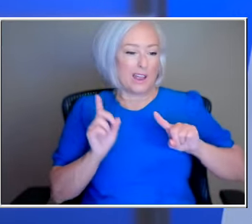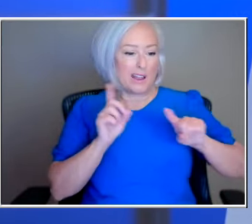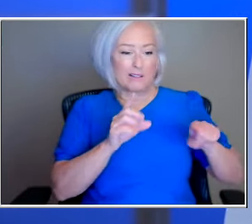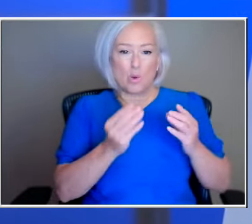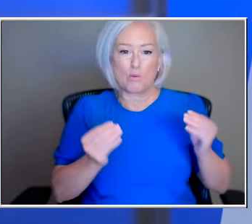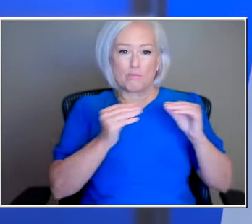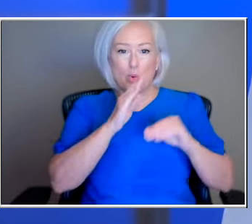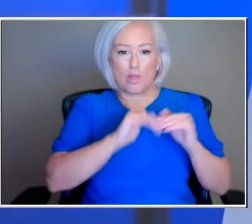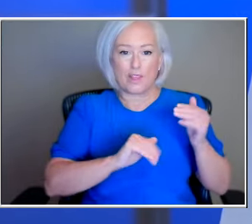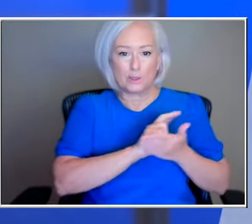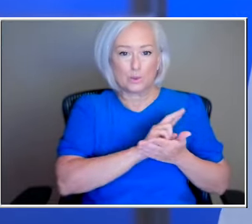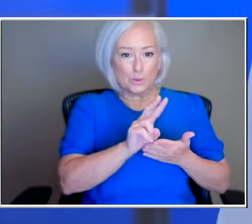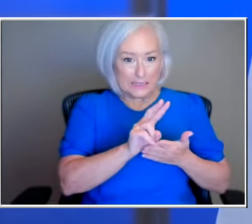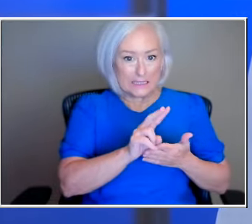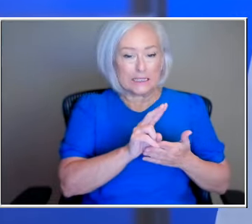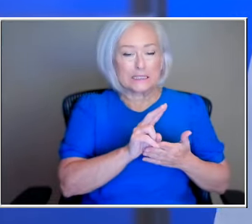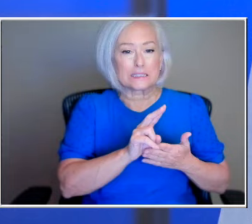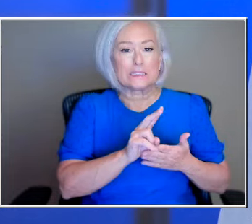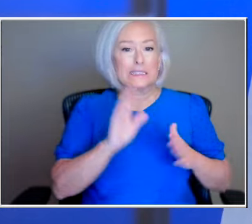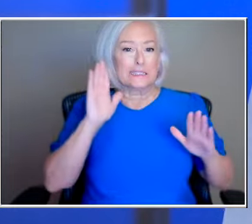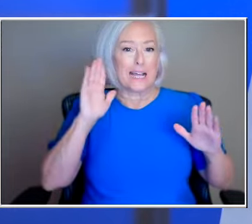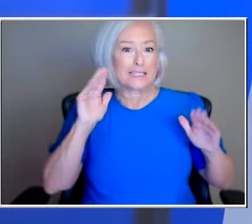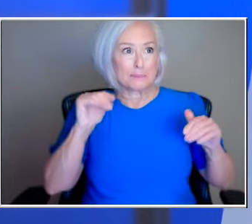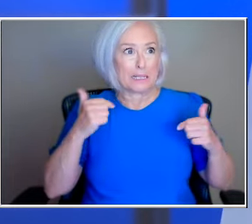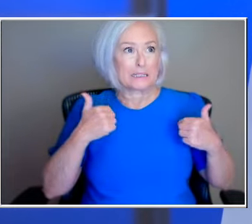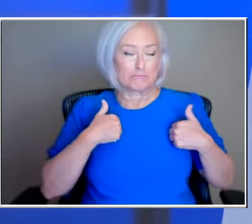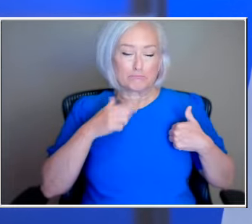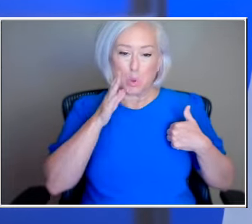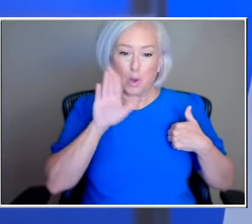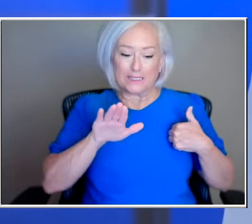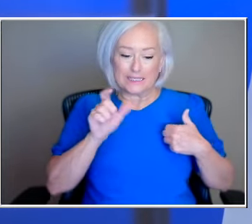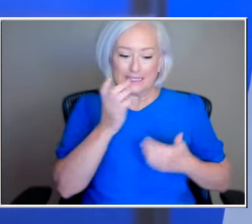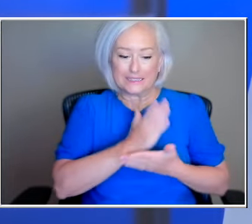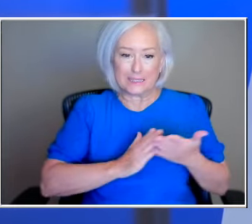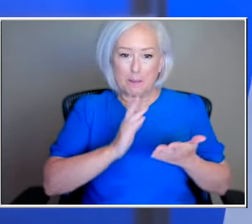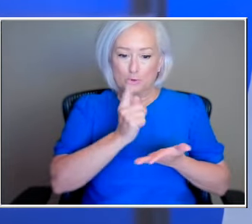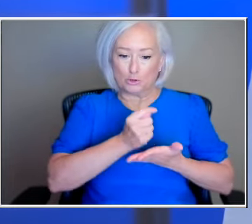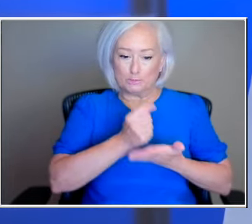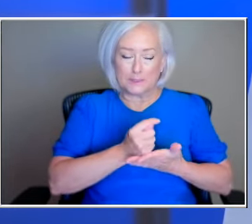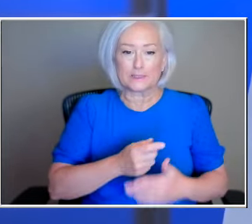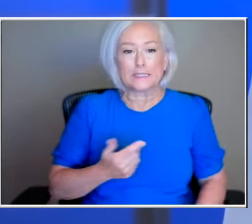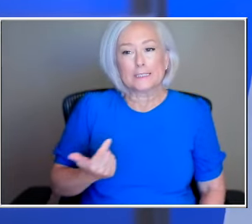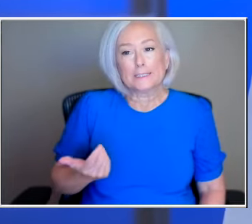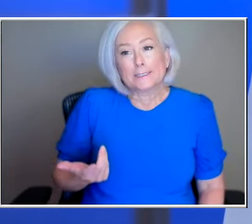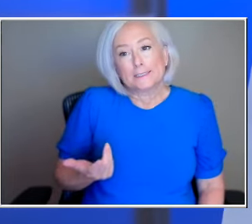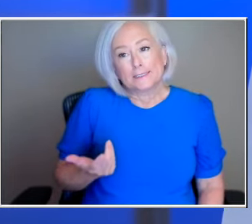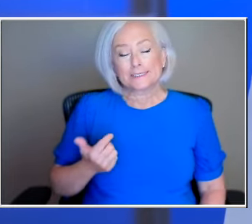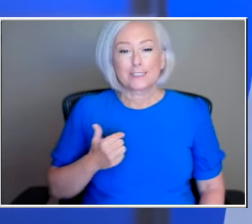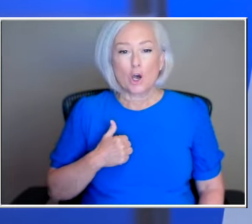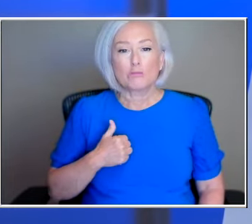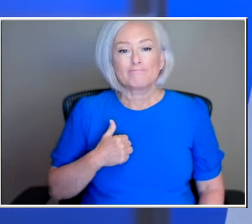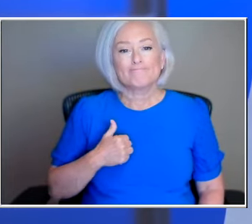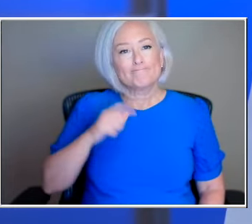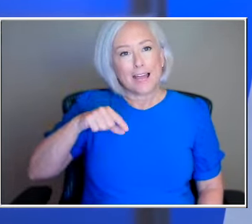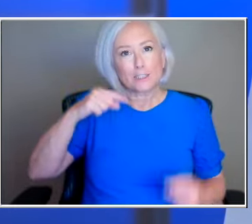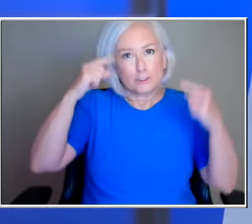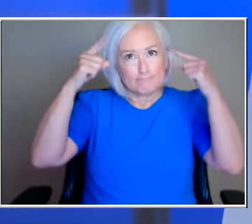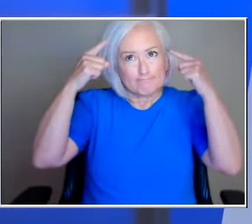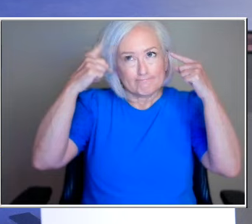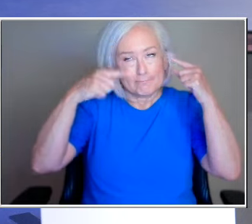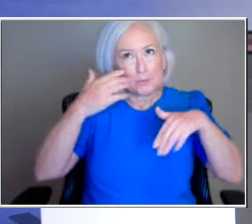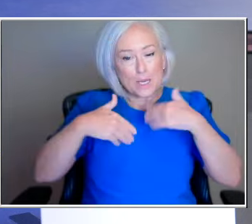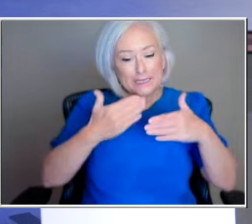already anticipating that I was going to need some sort of treatment. So it took a while to process, but we forged on. And